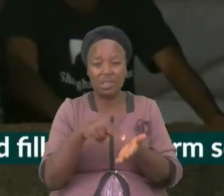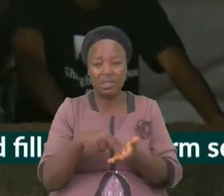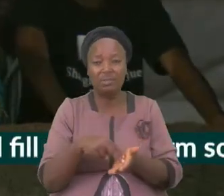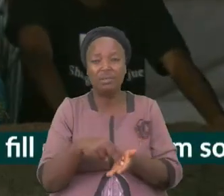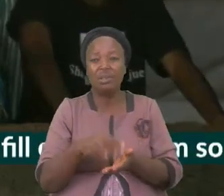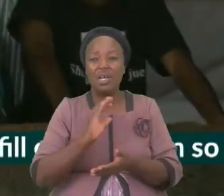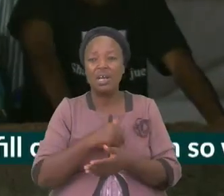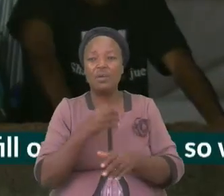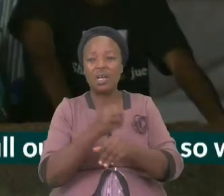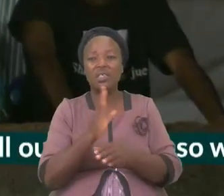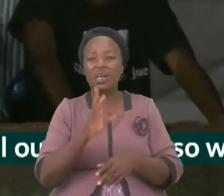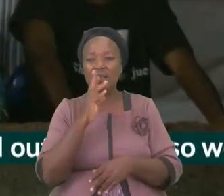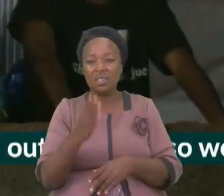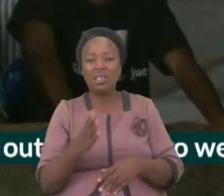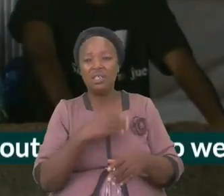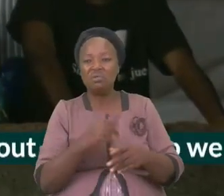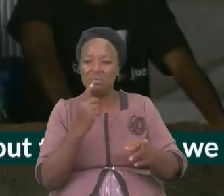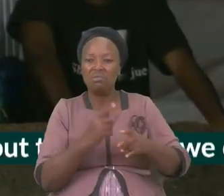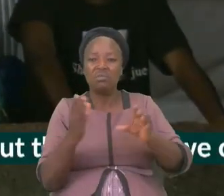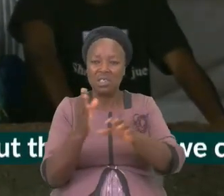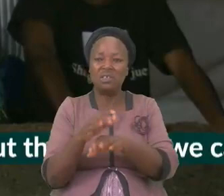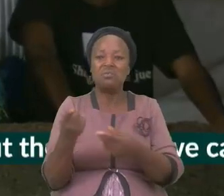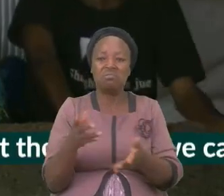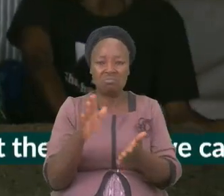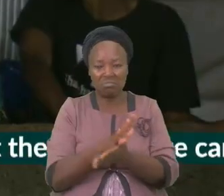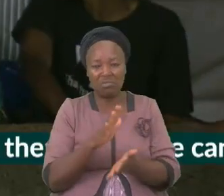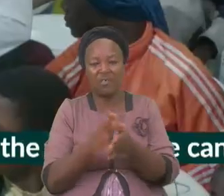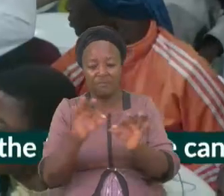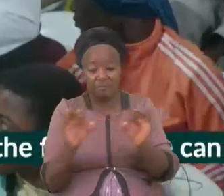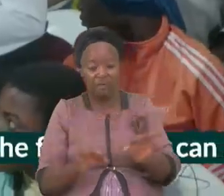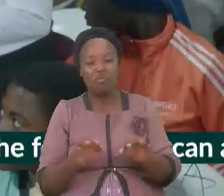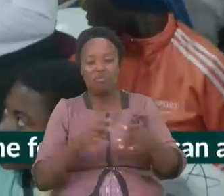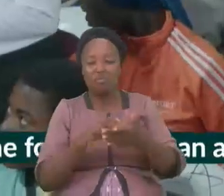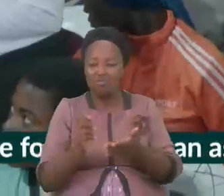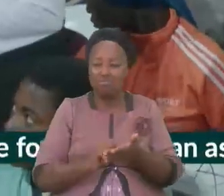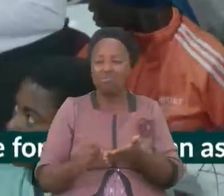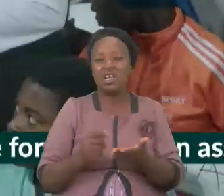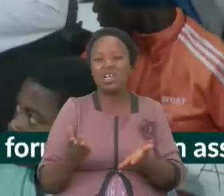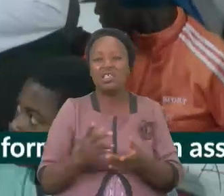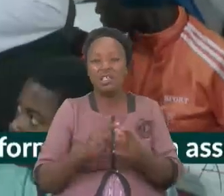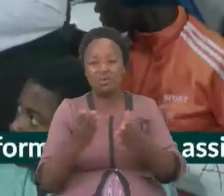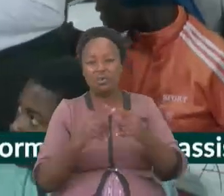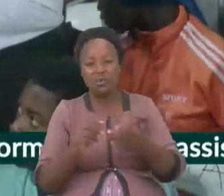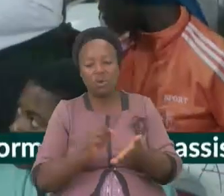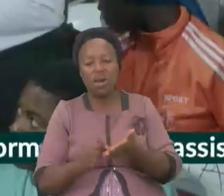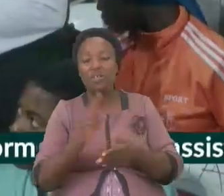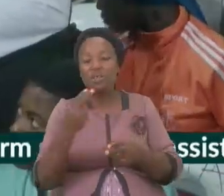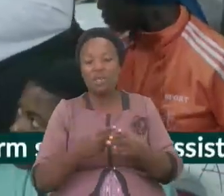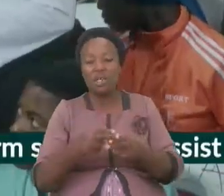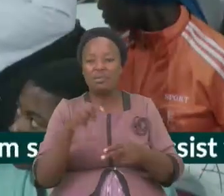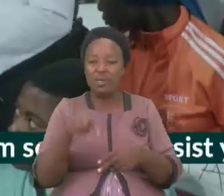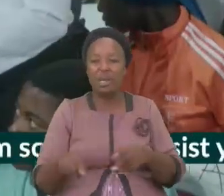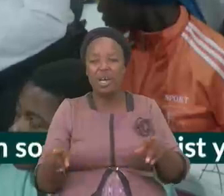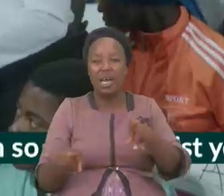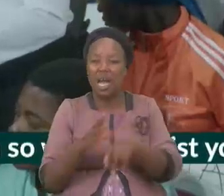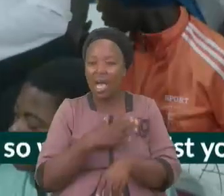questions, and then they want to put your name down as somebody whose name has entered into the book of